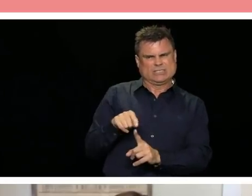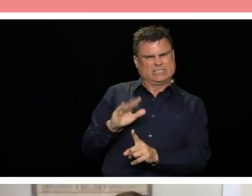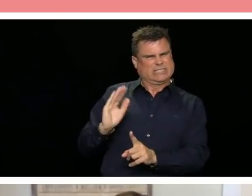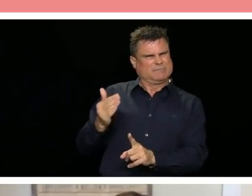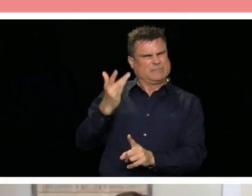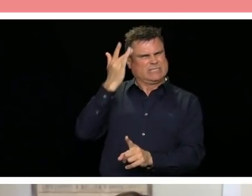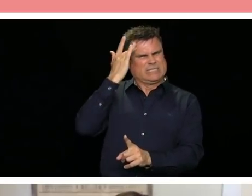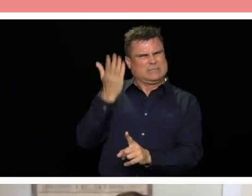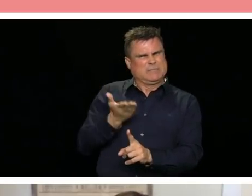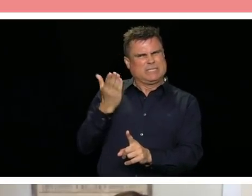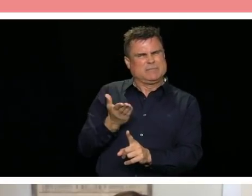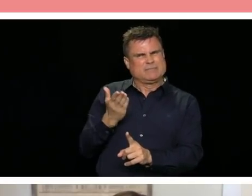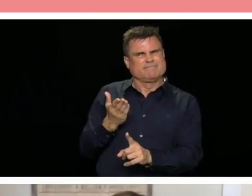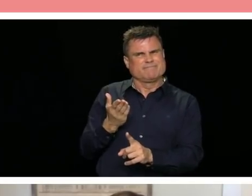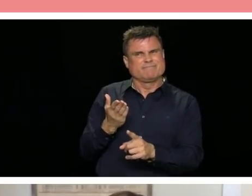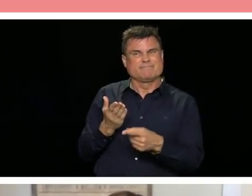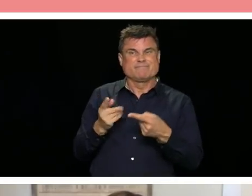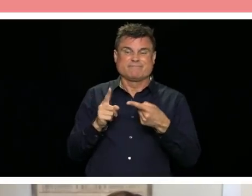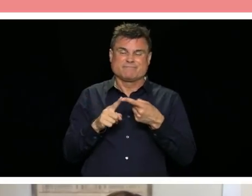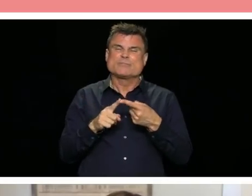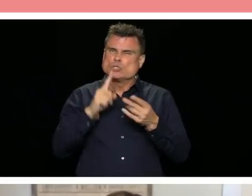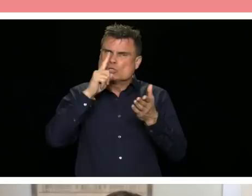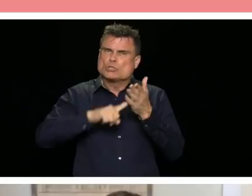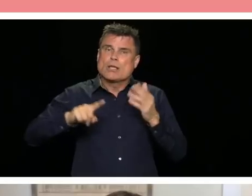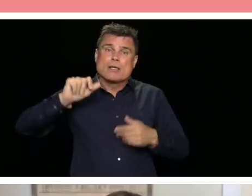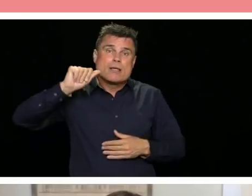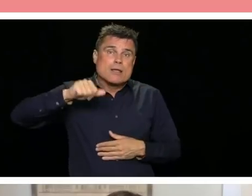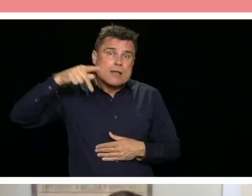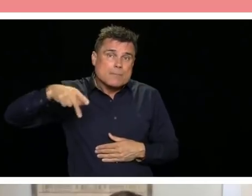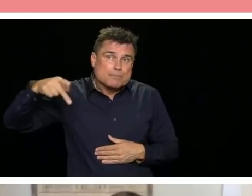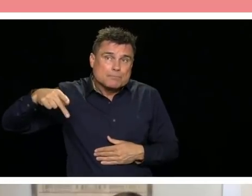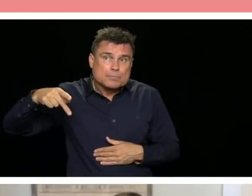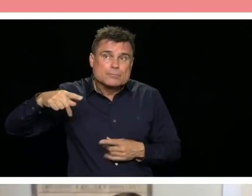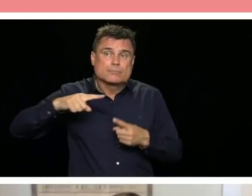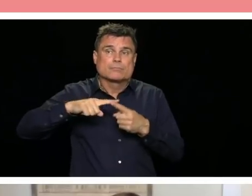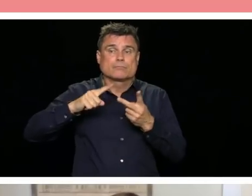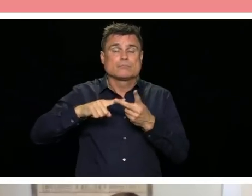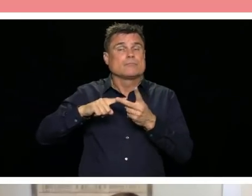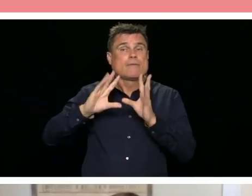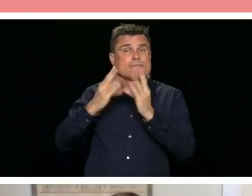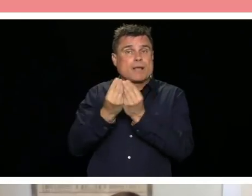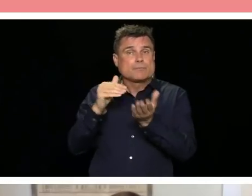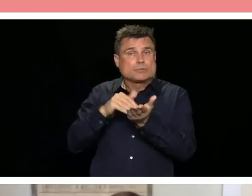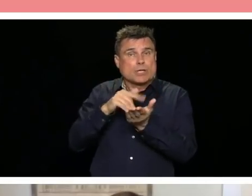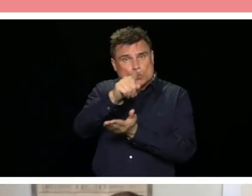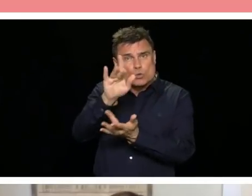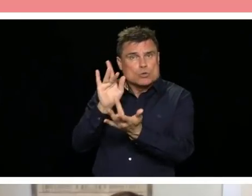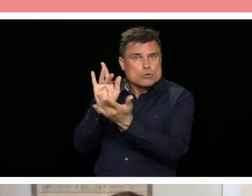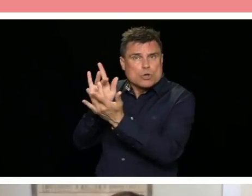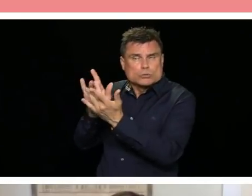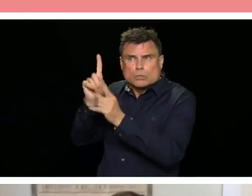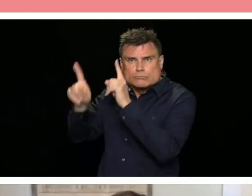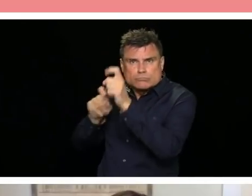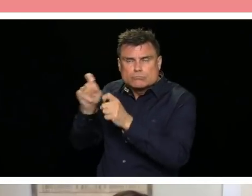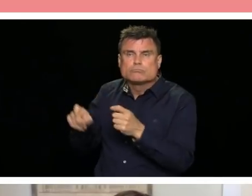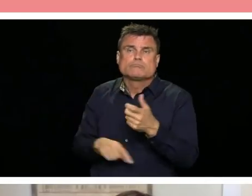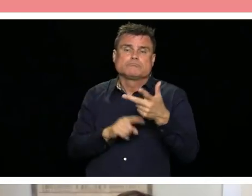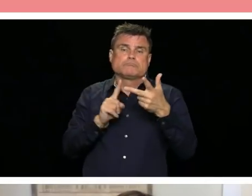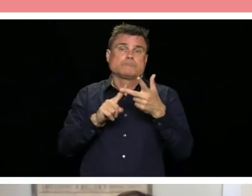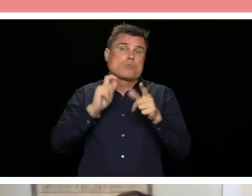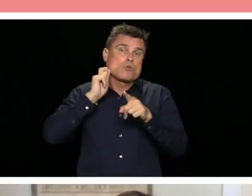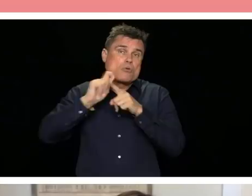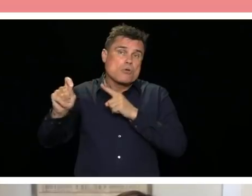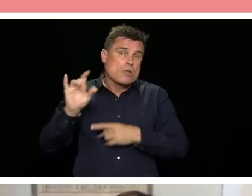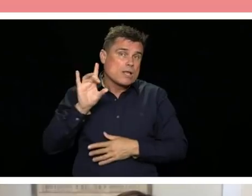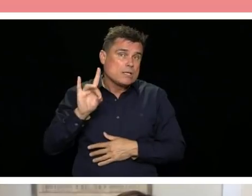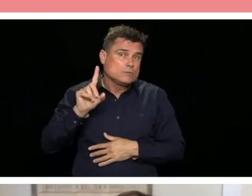practitioner or 811, and they will help you navigate through the system and sort out whether it is or is not COVID.